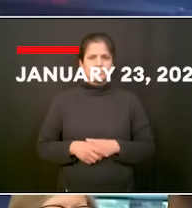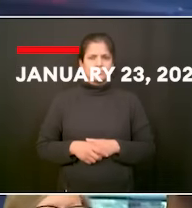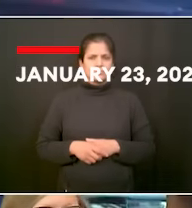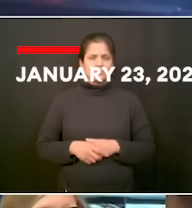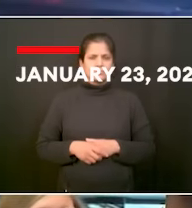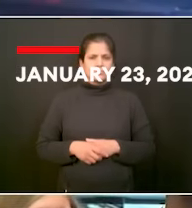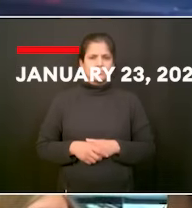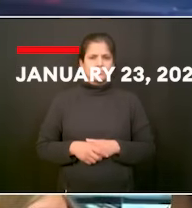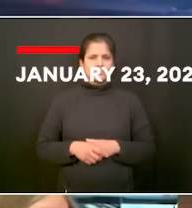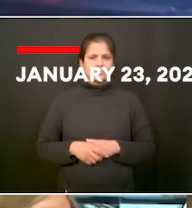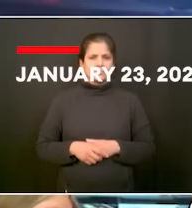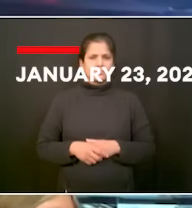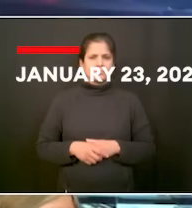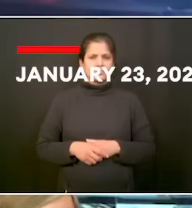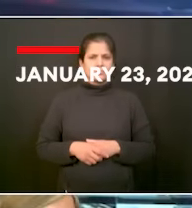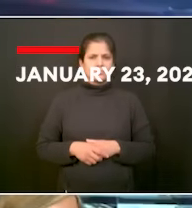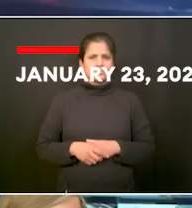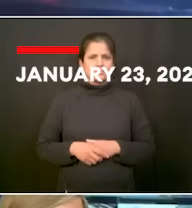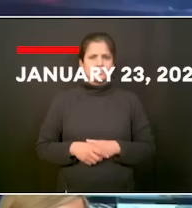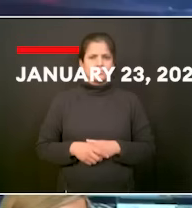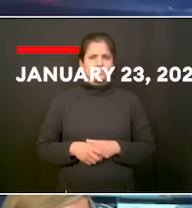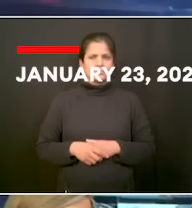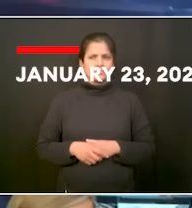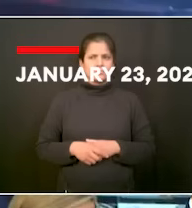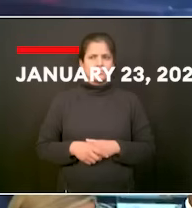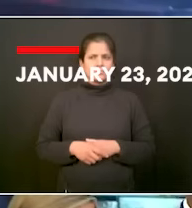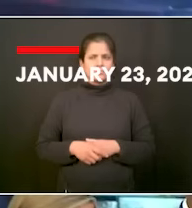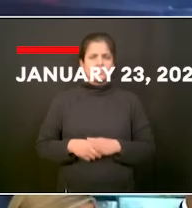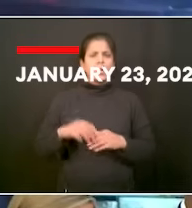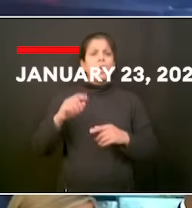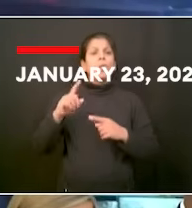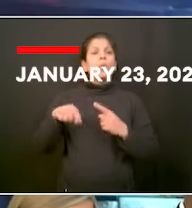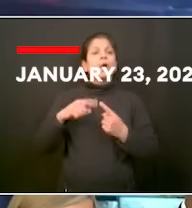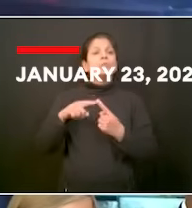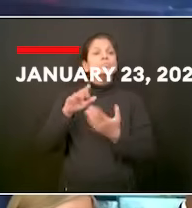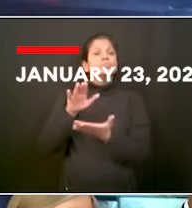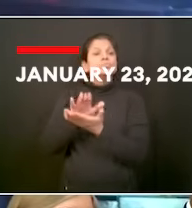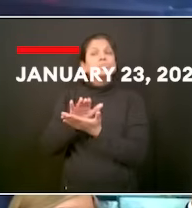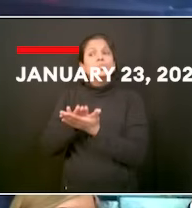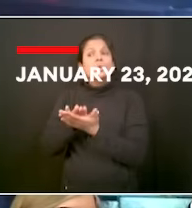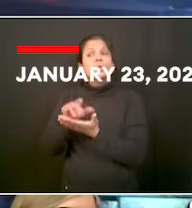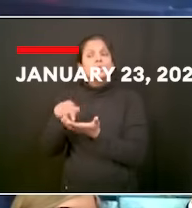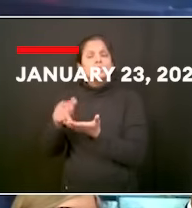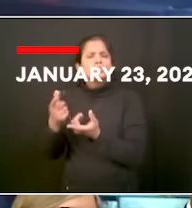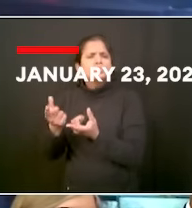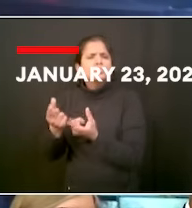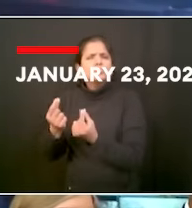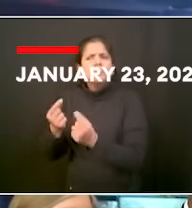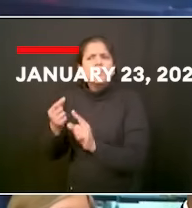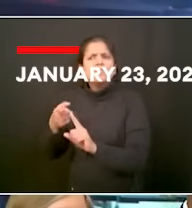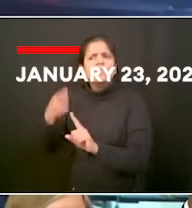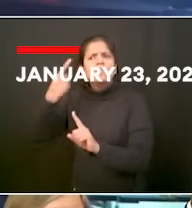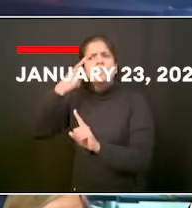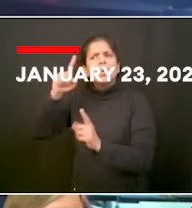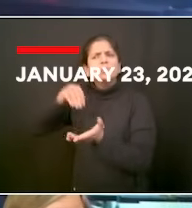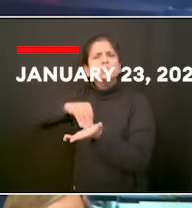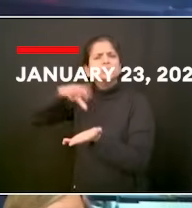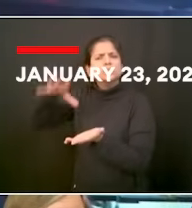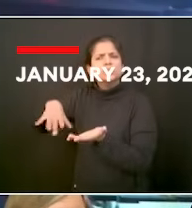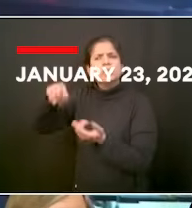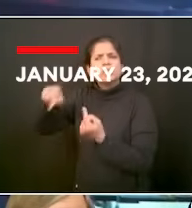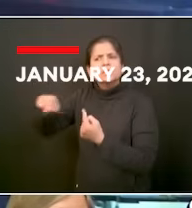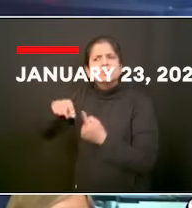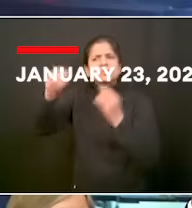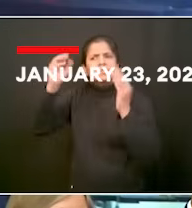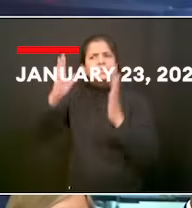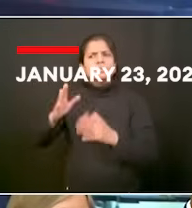you and the city schools done to prepare both students, teachers, and administrators to ensure that Monday isn't a disaster for the